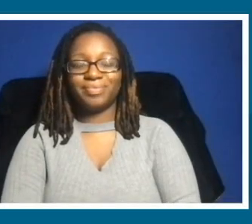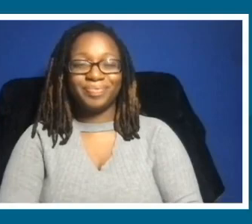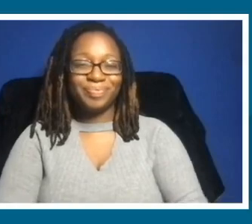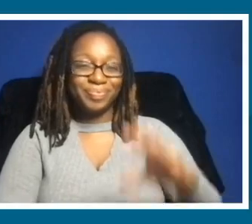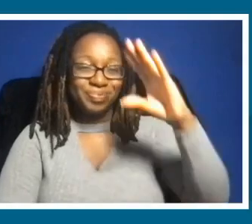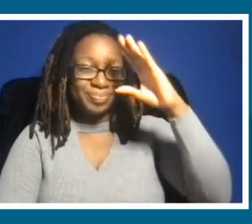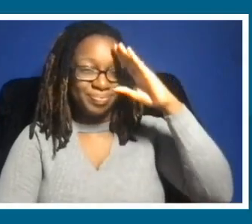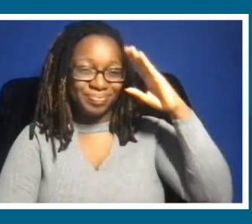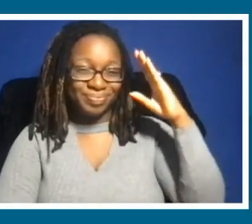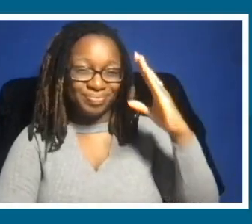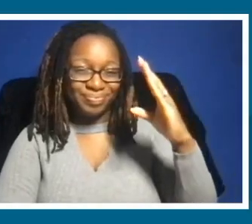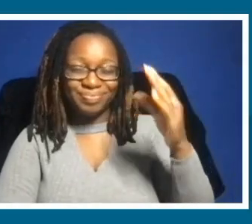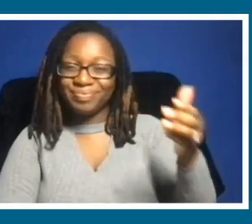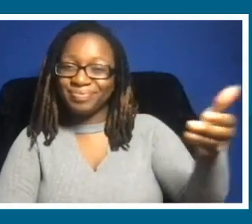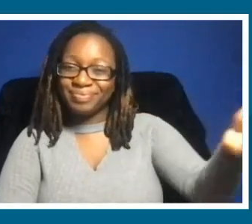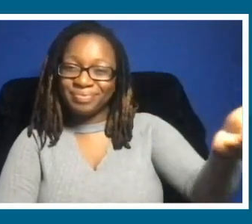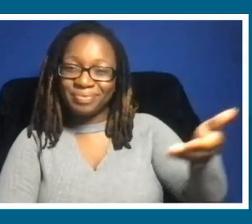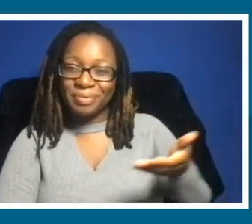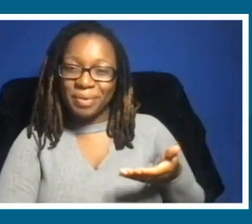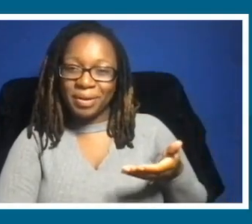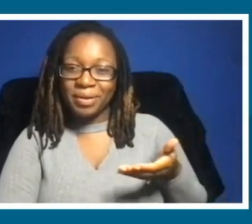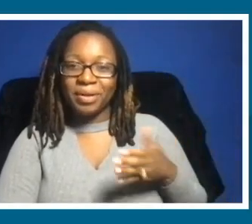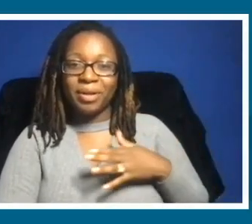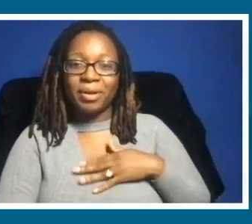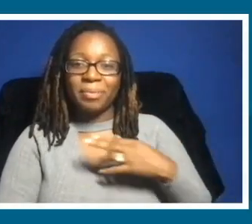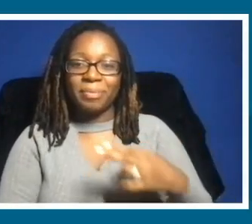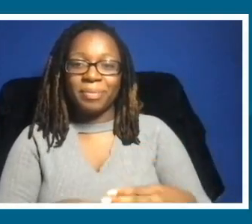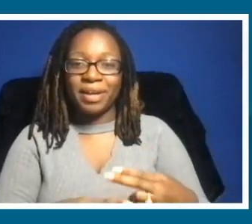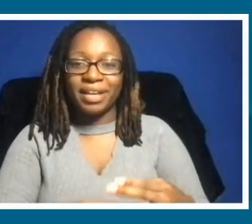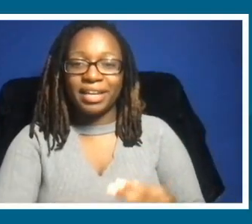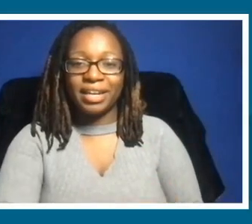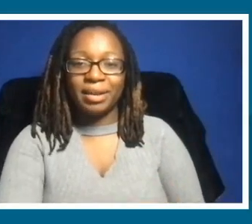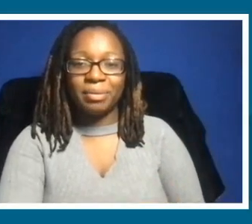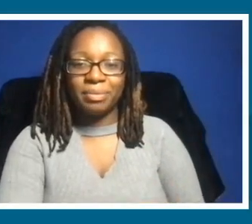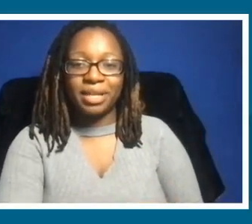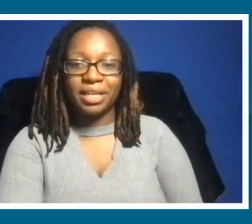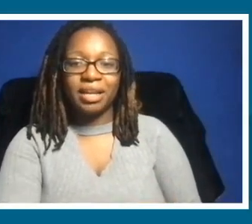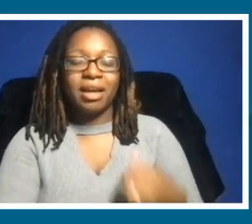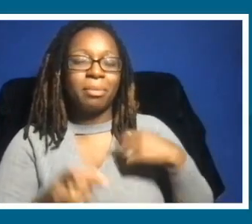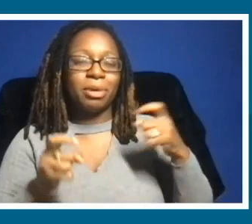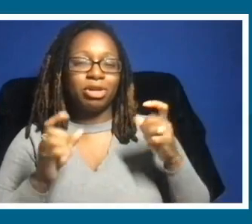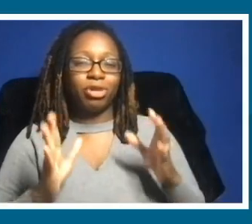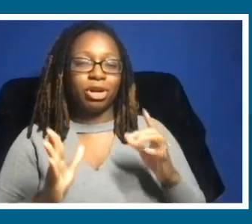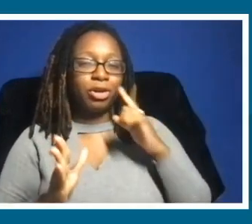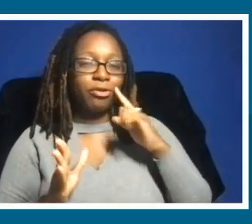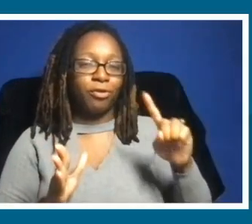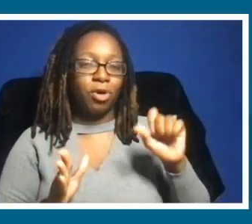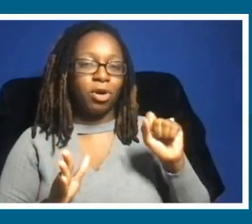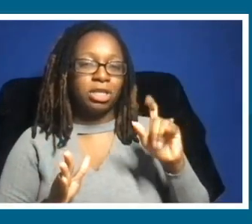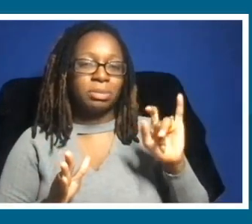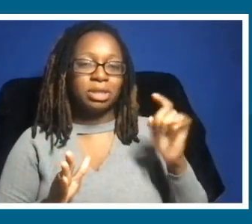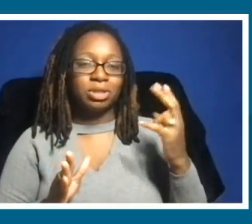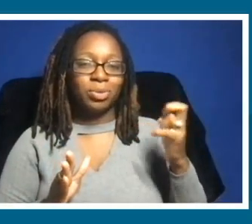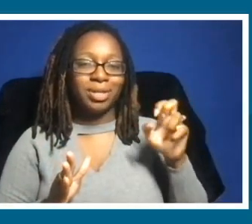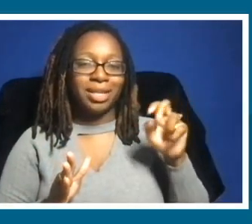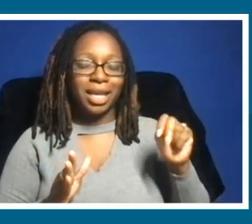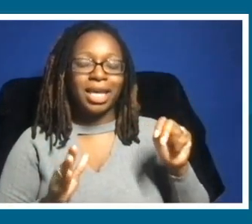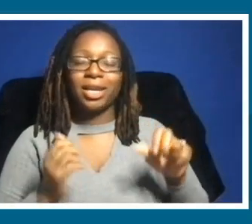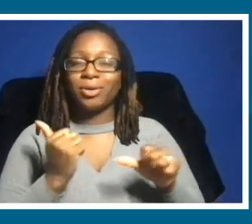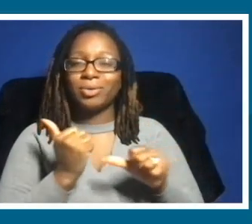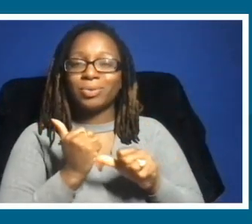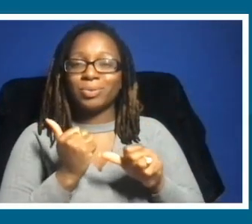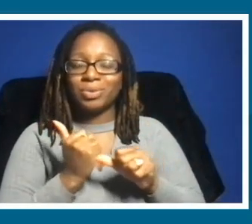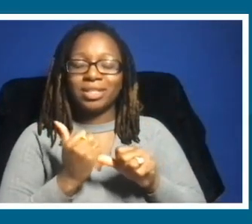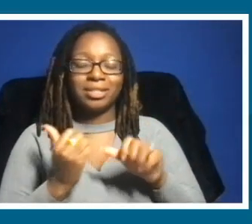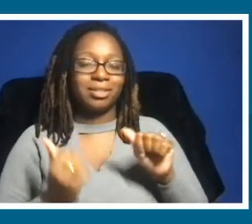Hello and welcome. I am Freddie Edelman. I'm the director of Smithsonian Associates here in Washington, D.C. We